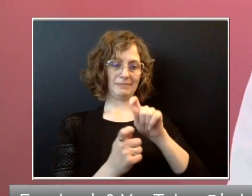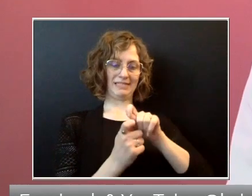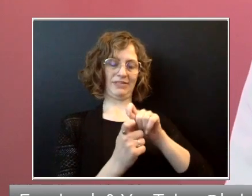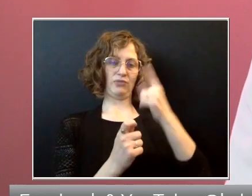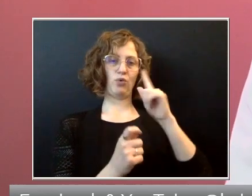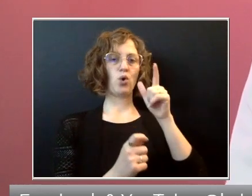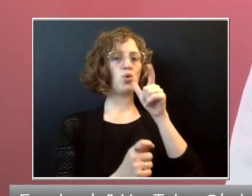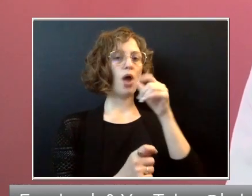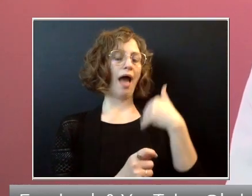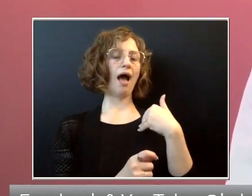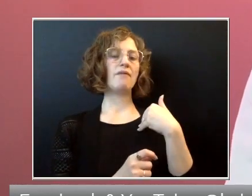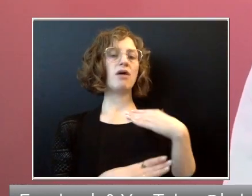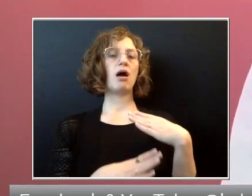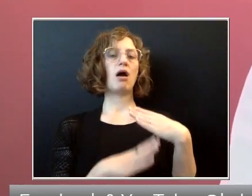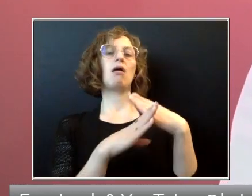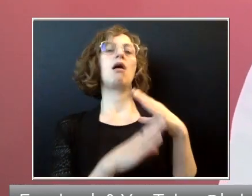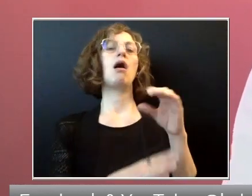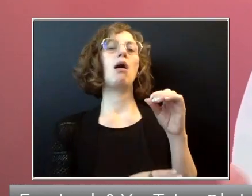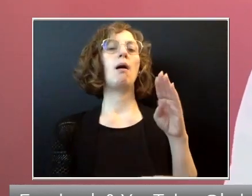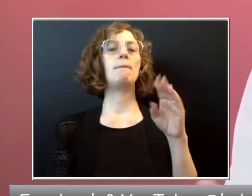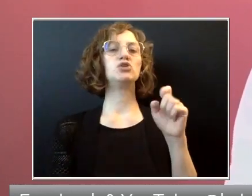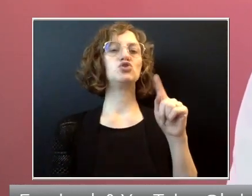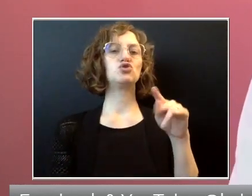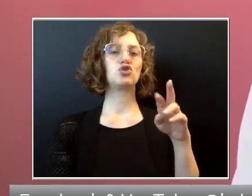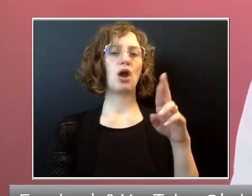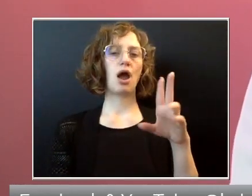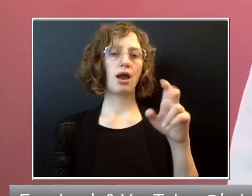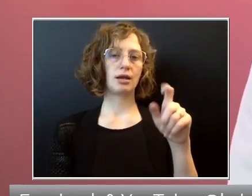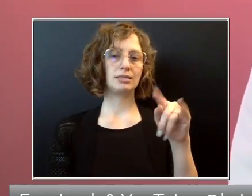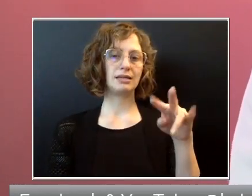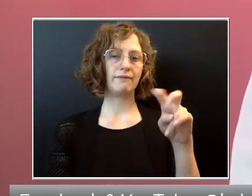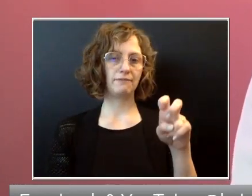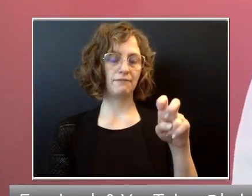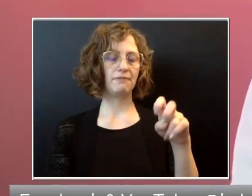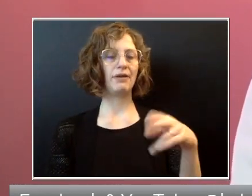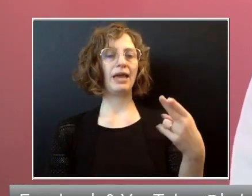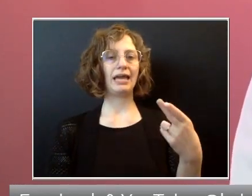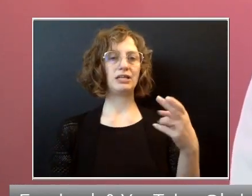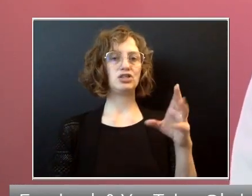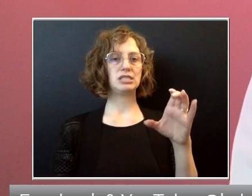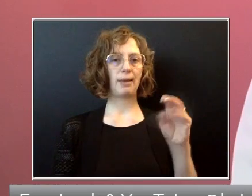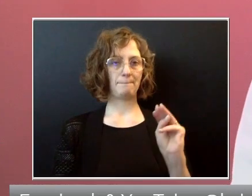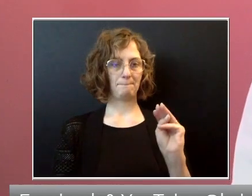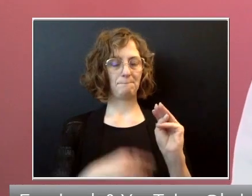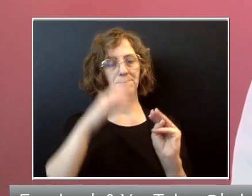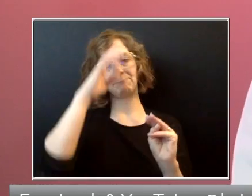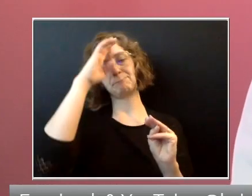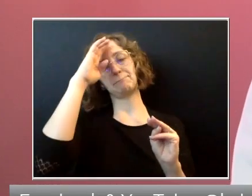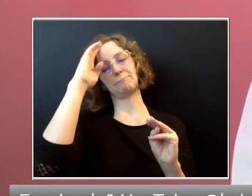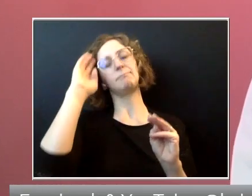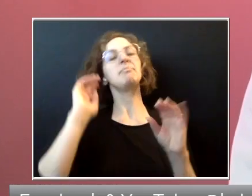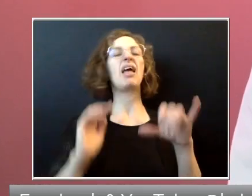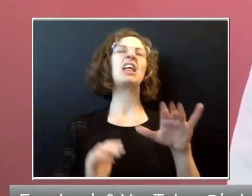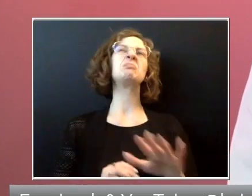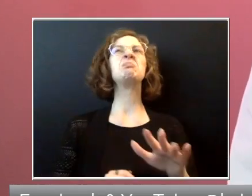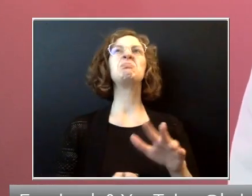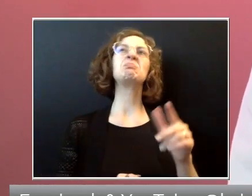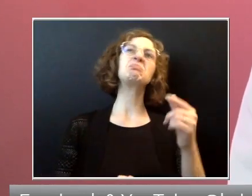HCM, and that's about 1/3 to 1/2 of patients with HCM.